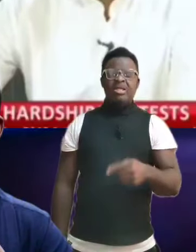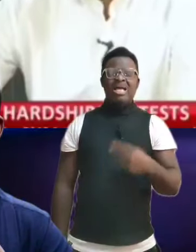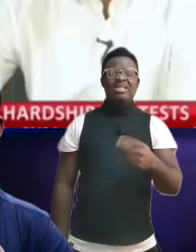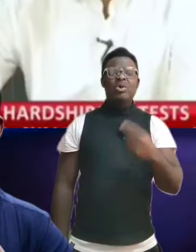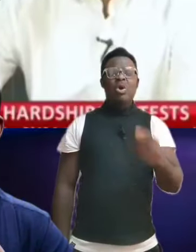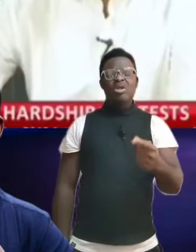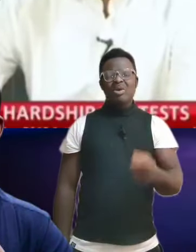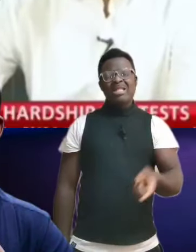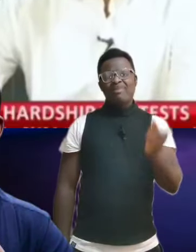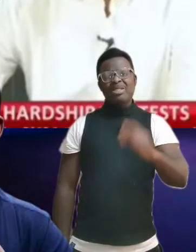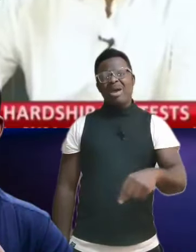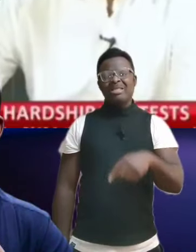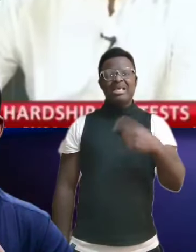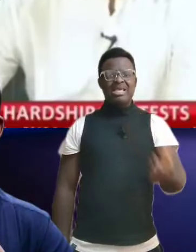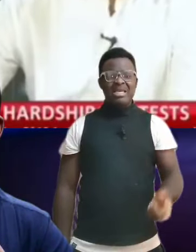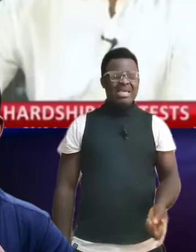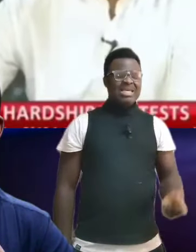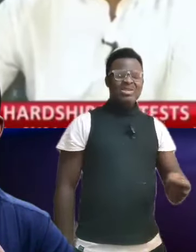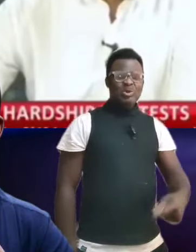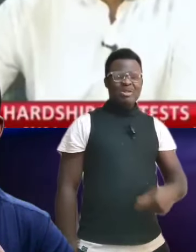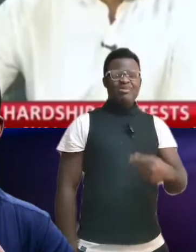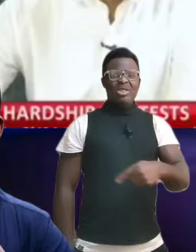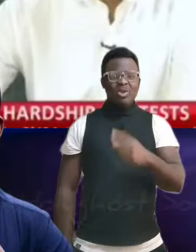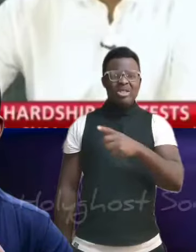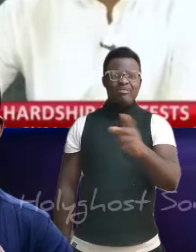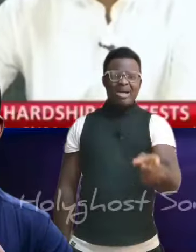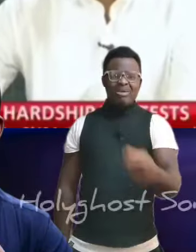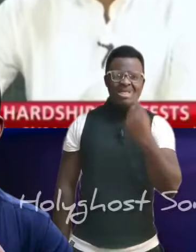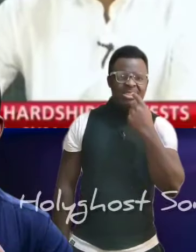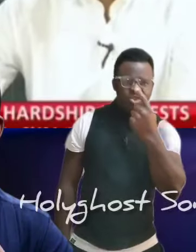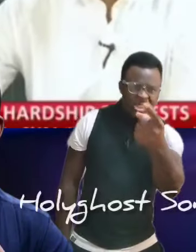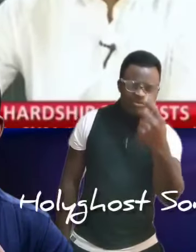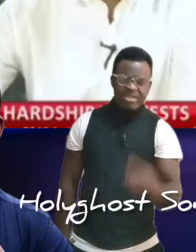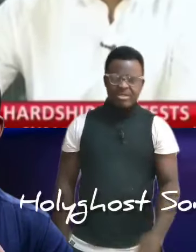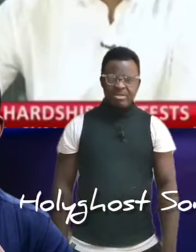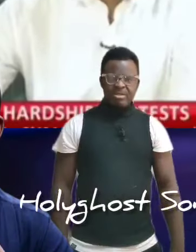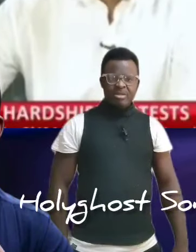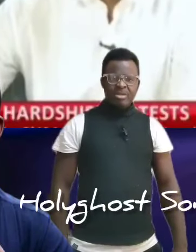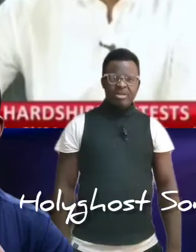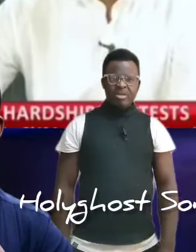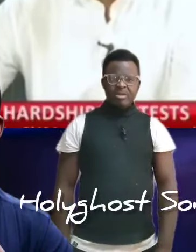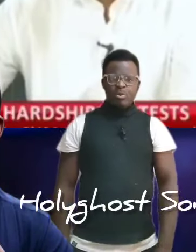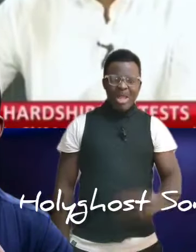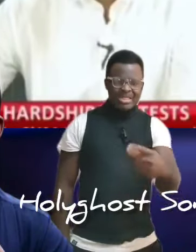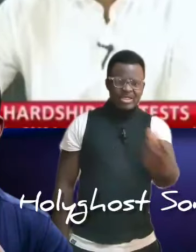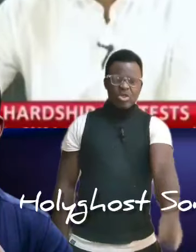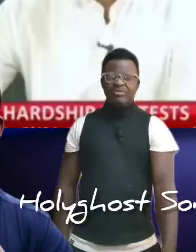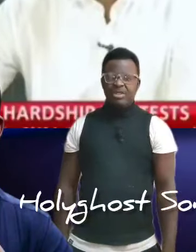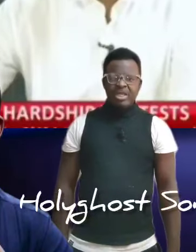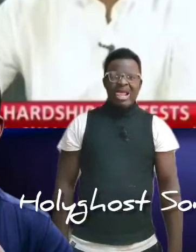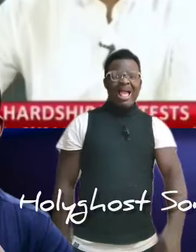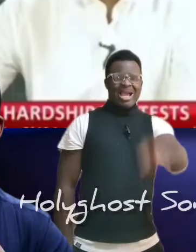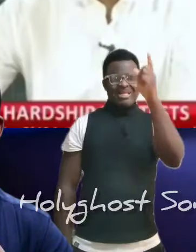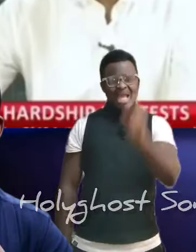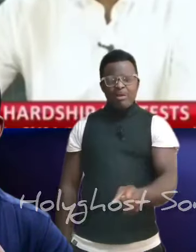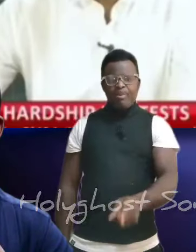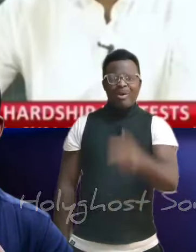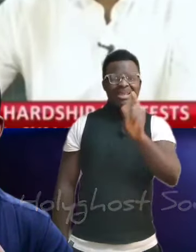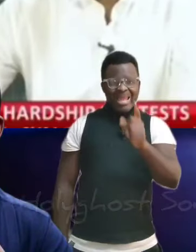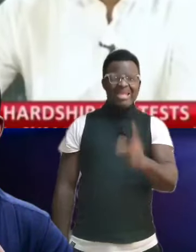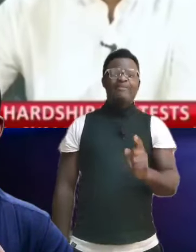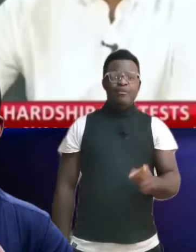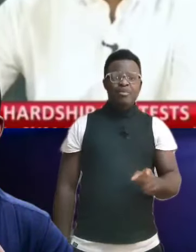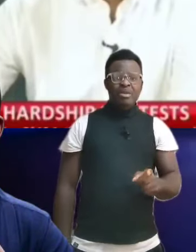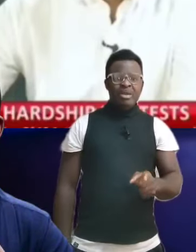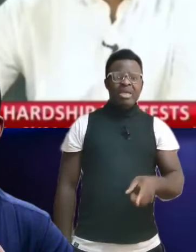You know, I do not see why anyone will be scared of protest. What they are trying to do is to